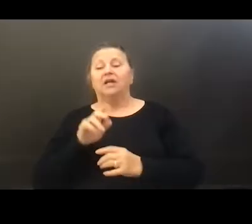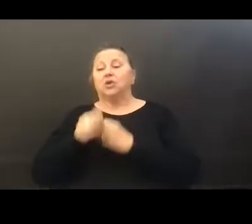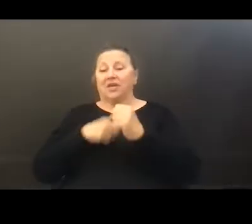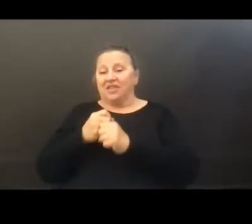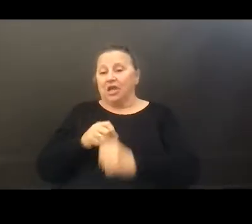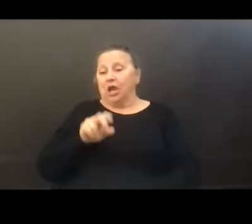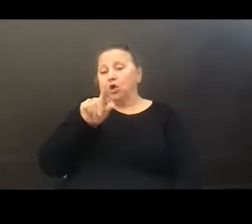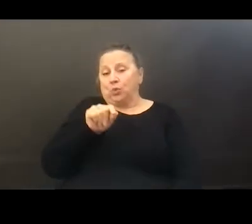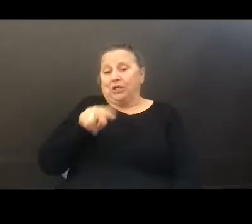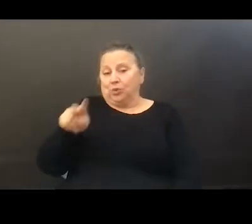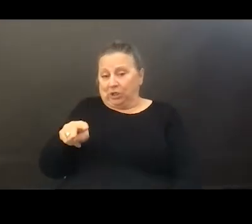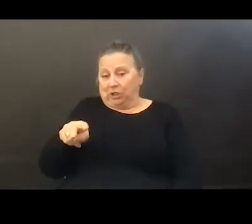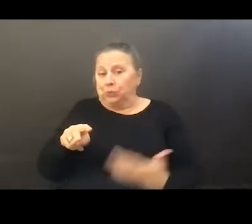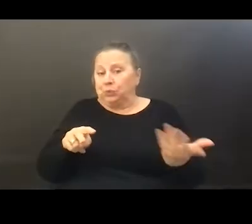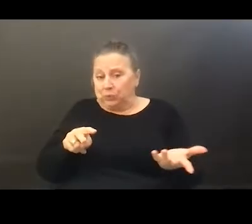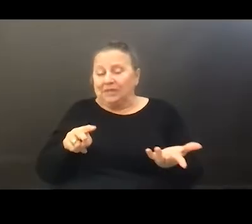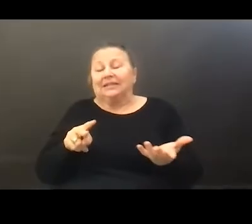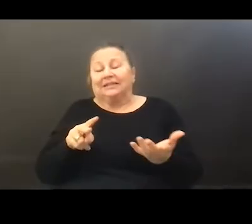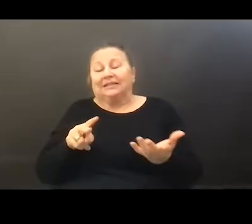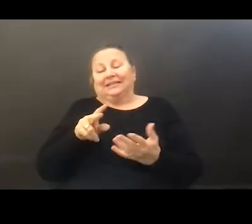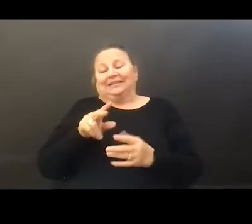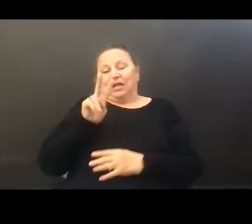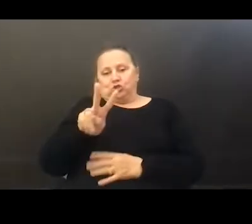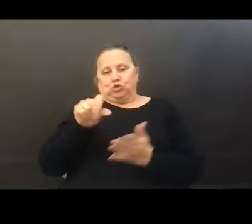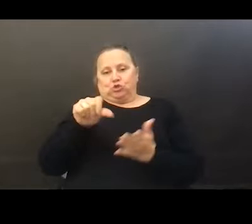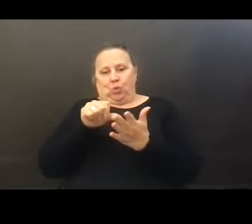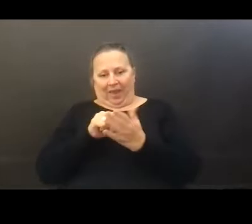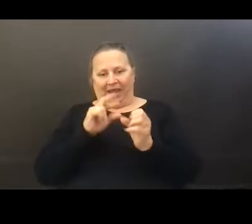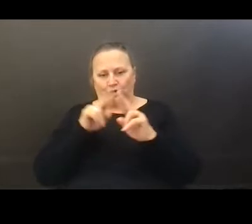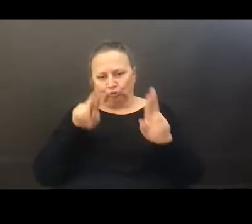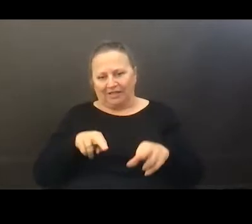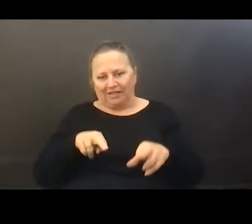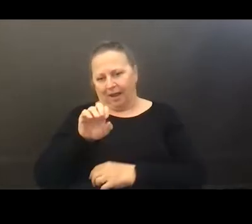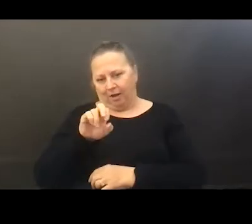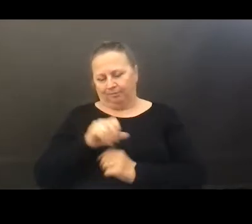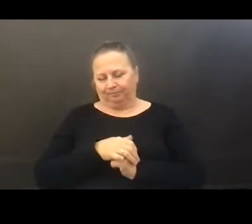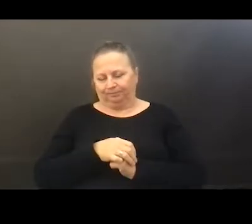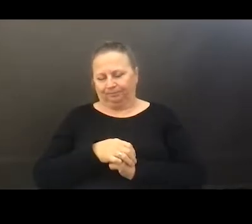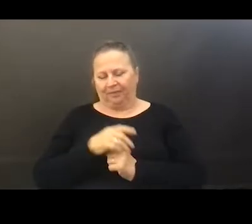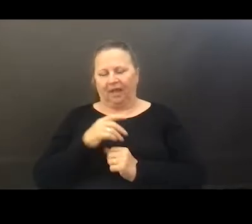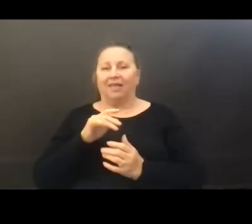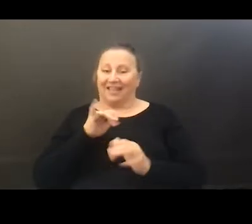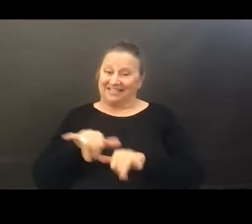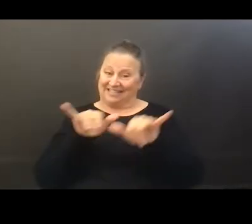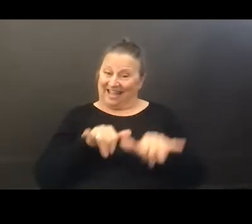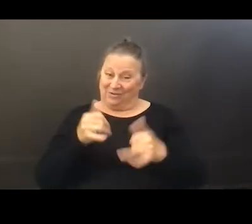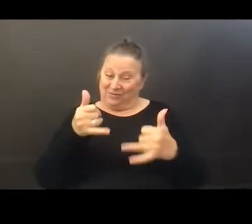That's the standard now, the gold standard for professionals. And so Recruiters